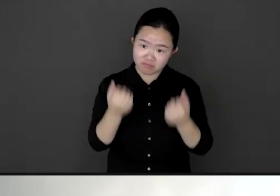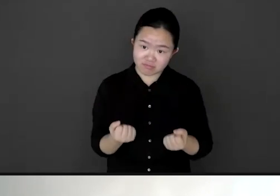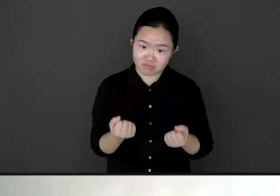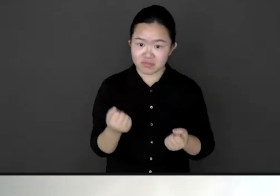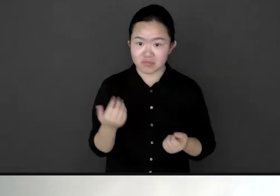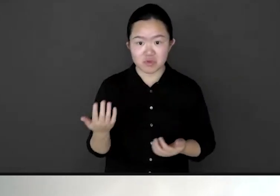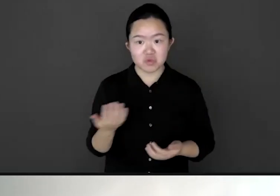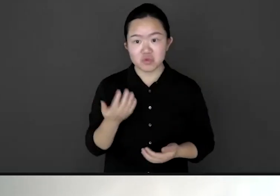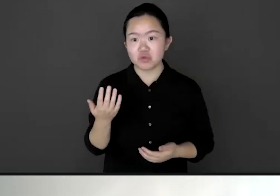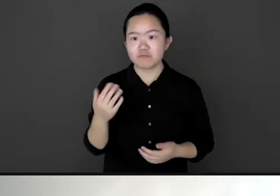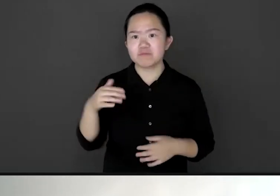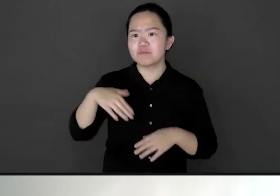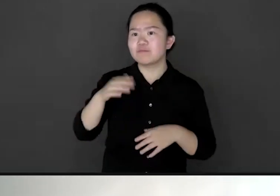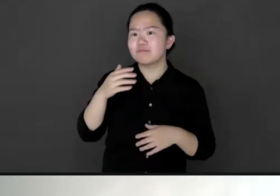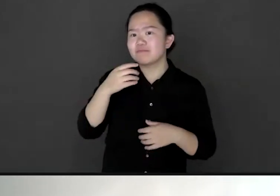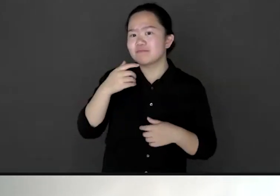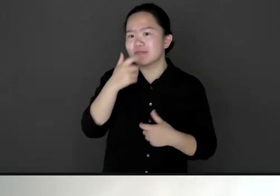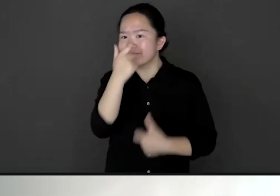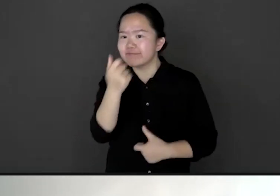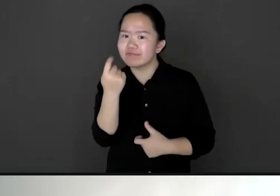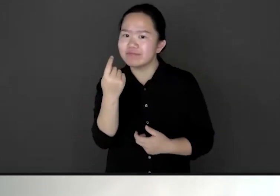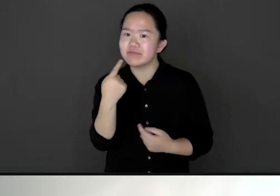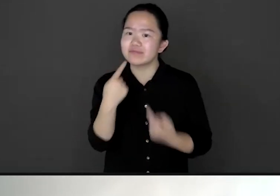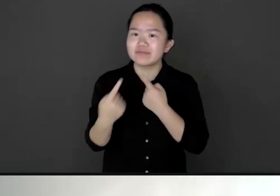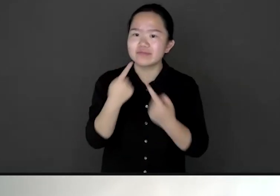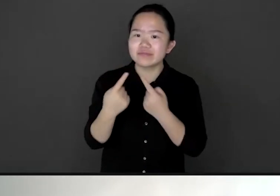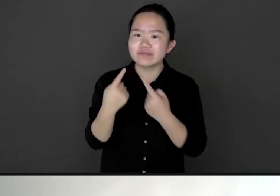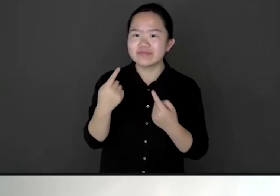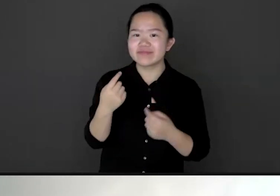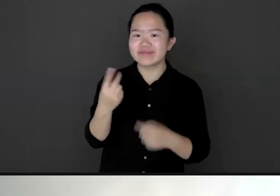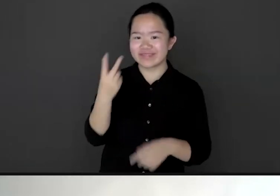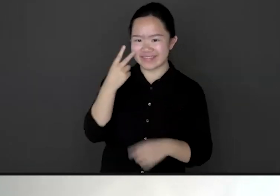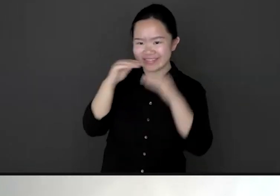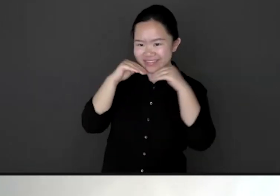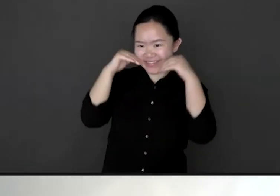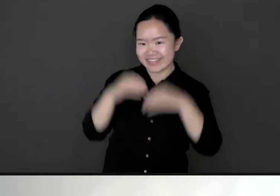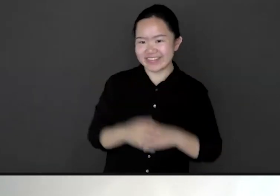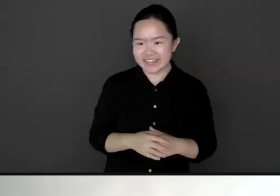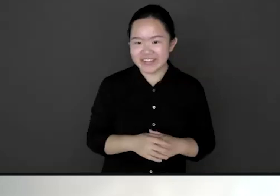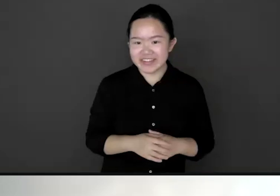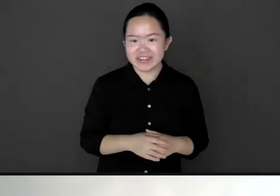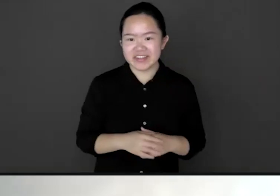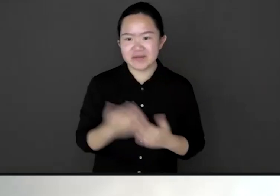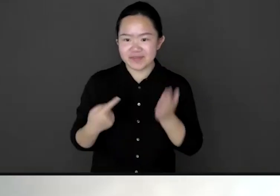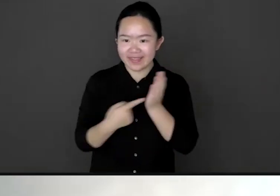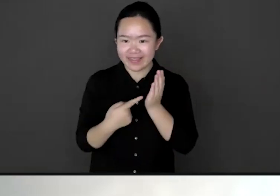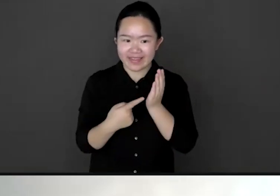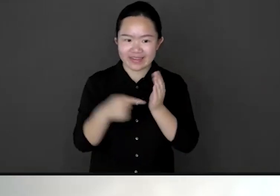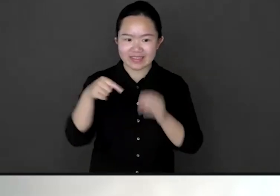kind of reaching this far with maybe the technical parts on PDFs, but leaving the rest to the manual remediation part?